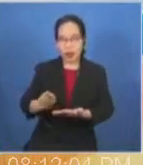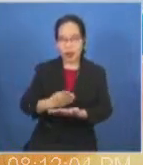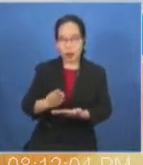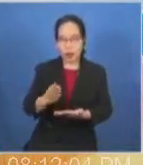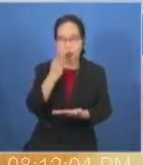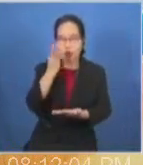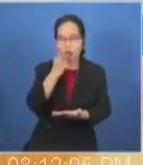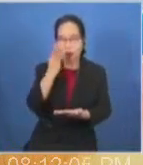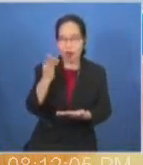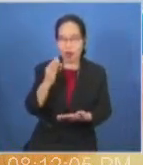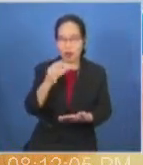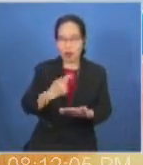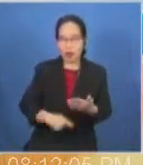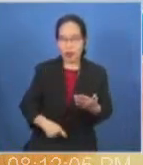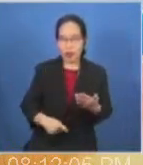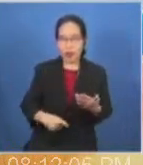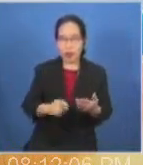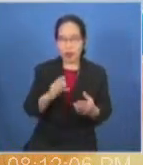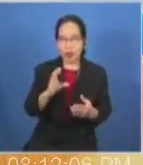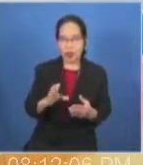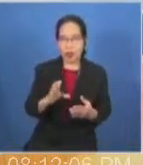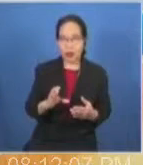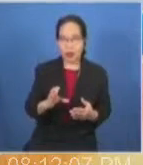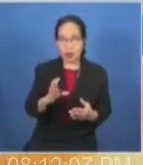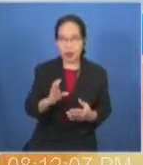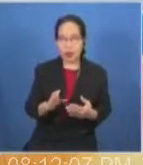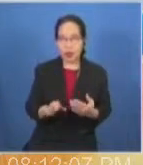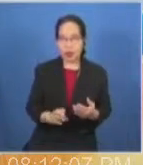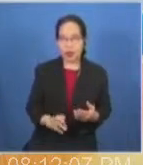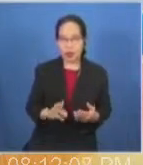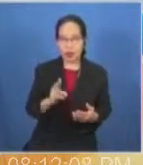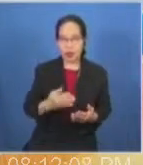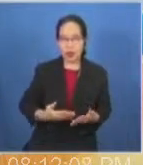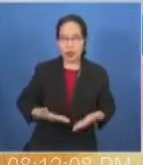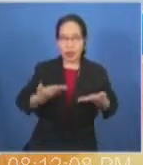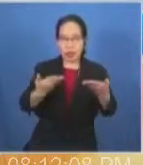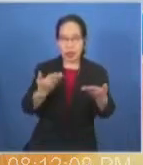prices of commodities are all going up.